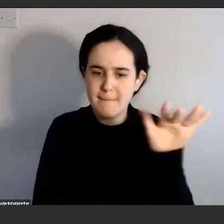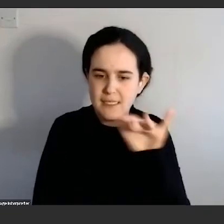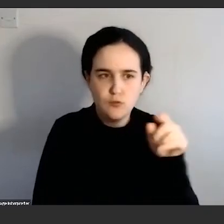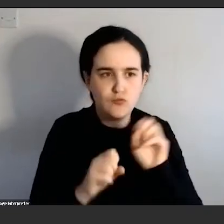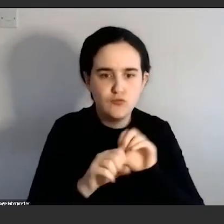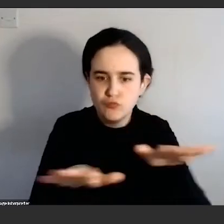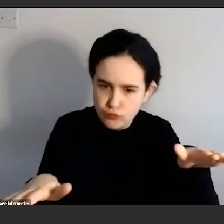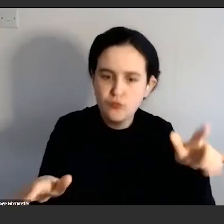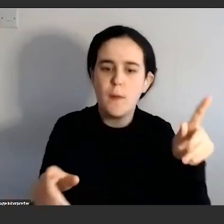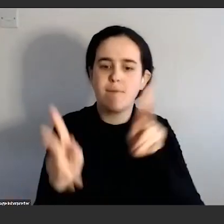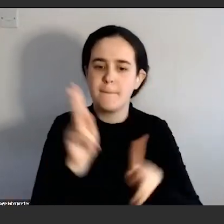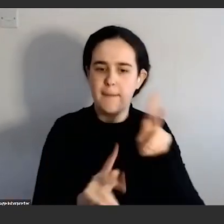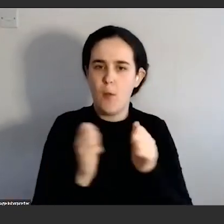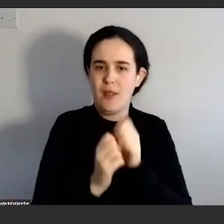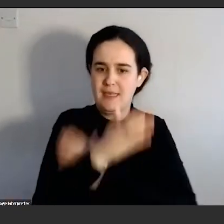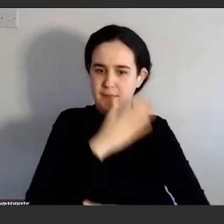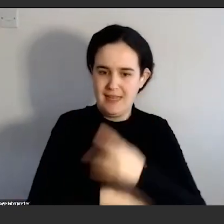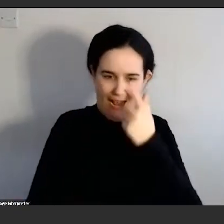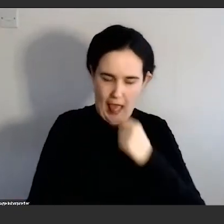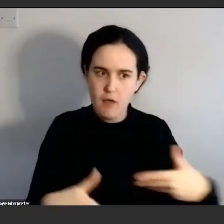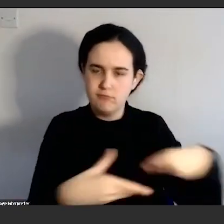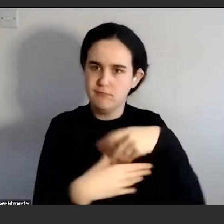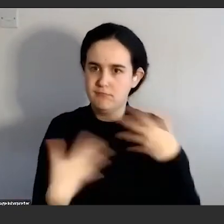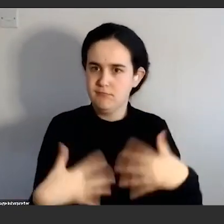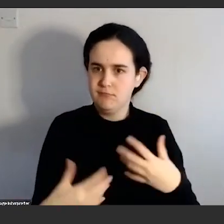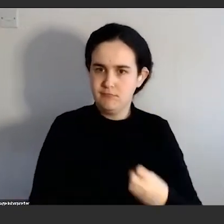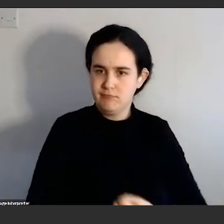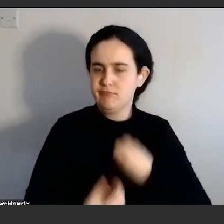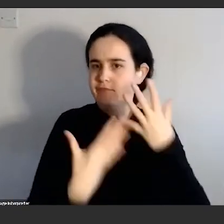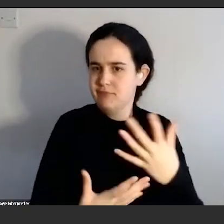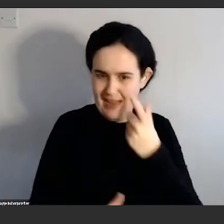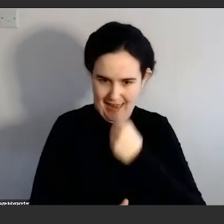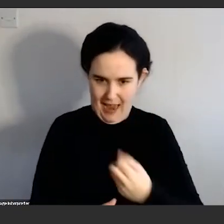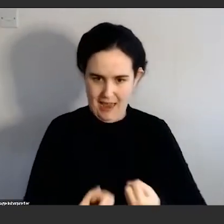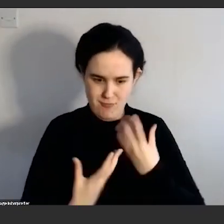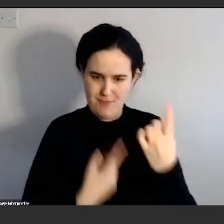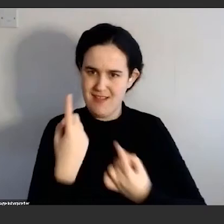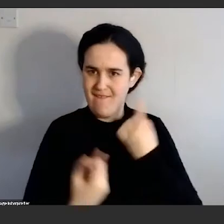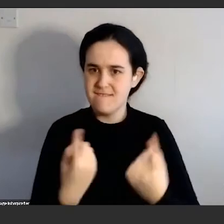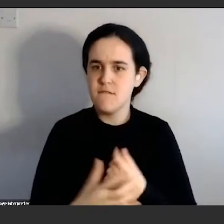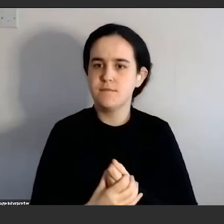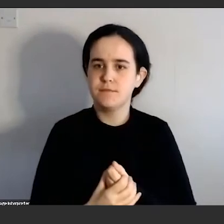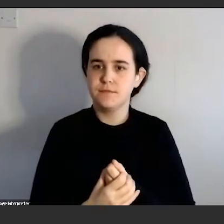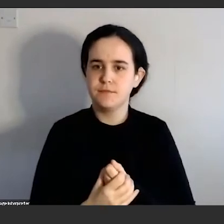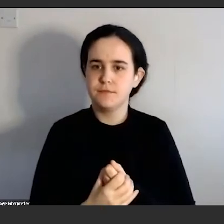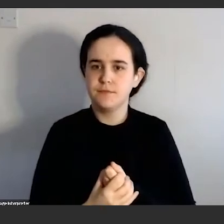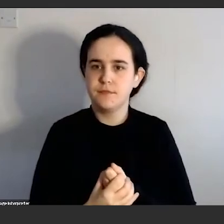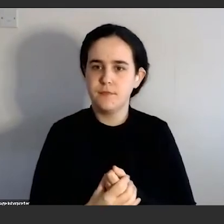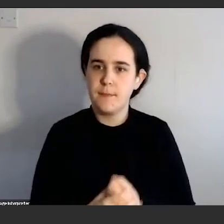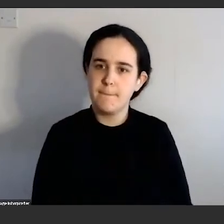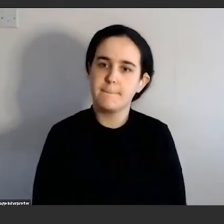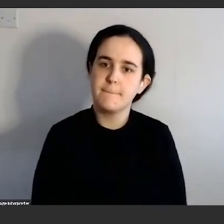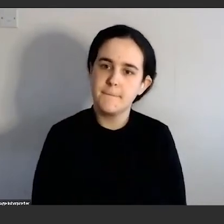she feels great responsibility to give over a lot of messages of hope and inspiring and, you know, getting